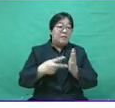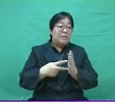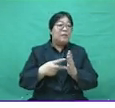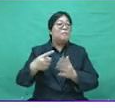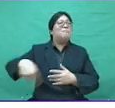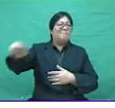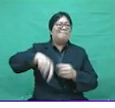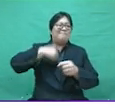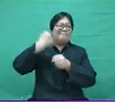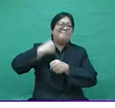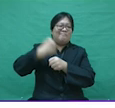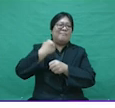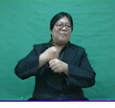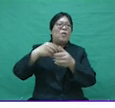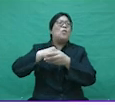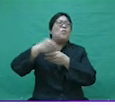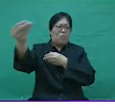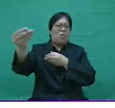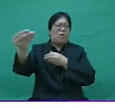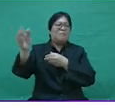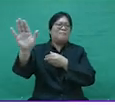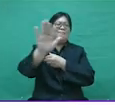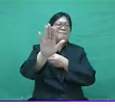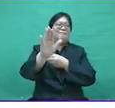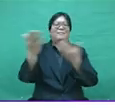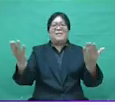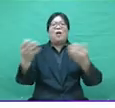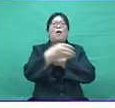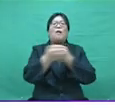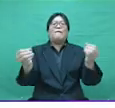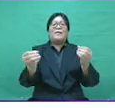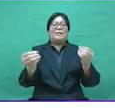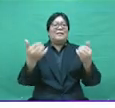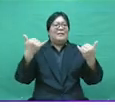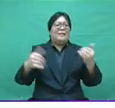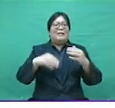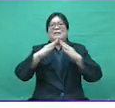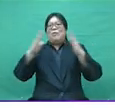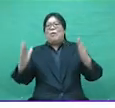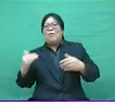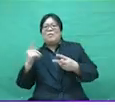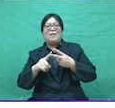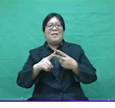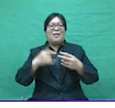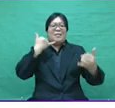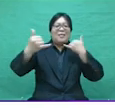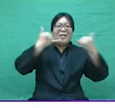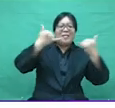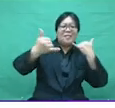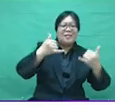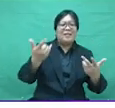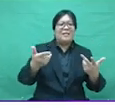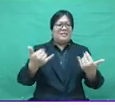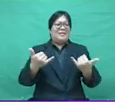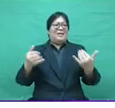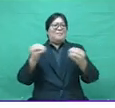means they had worked outside of their typical office. Home office teleworking